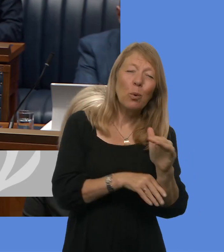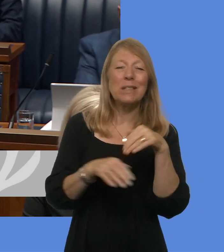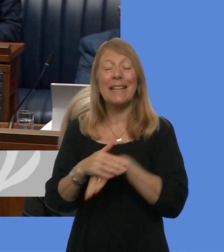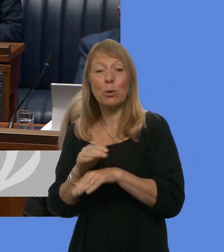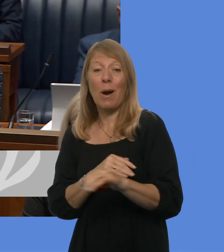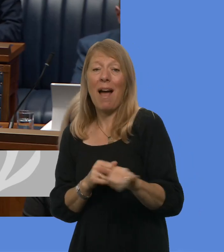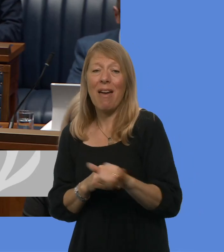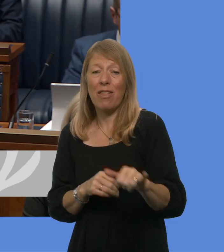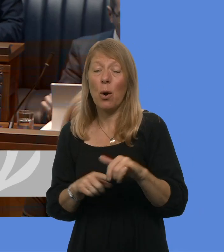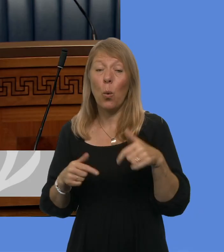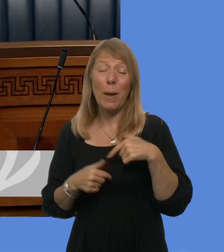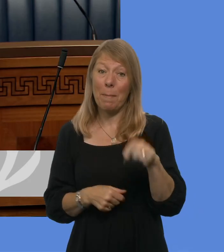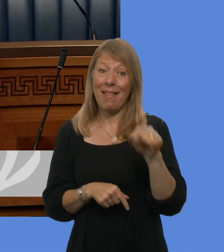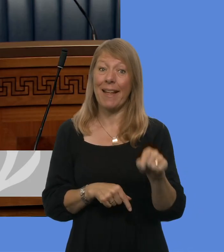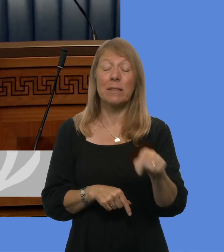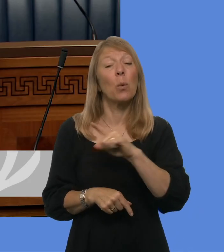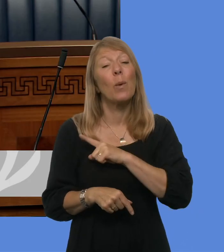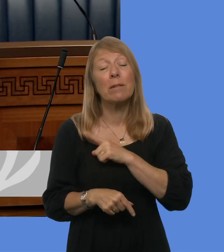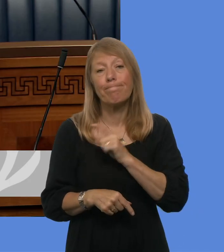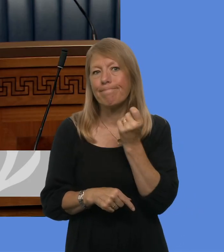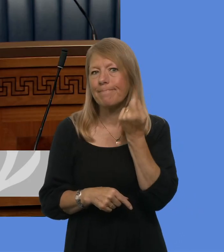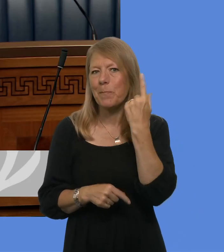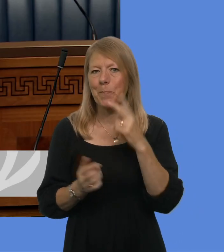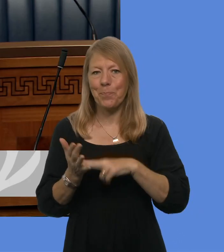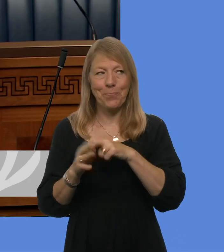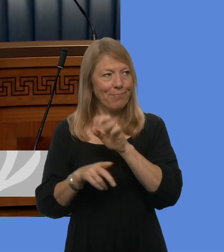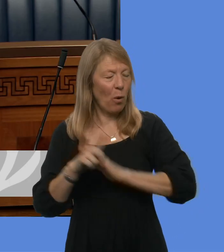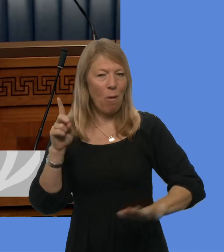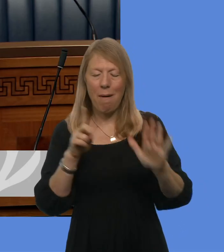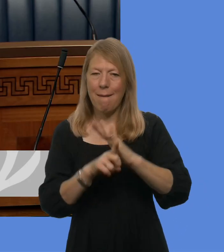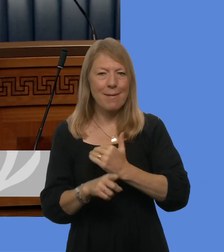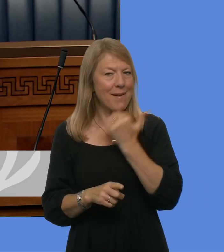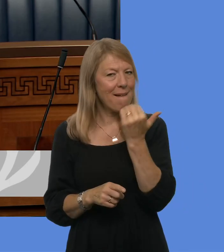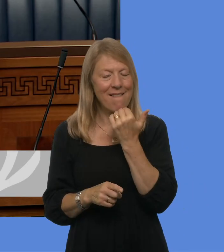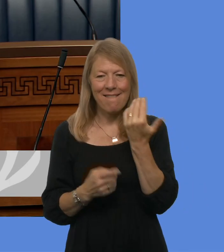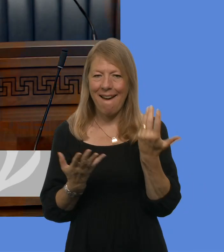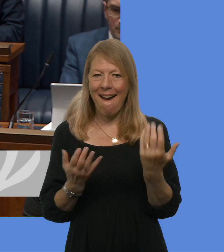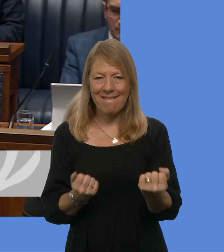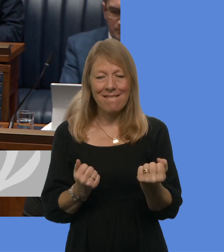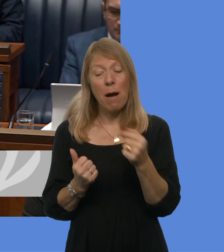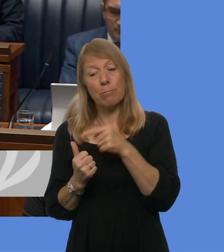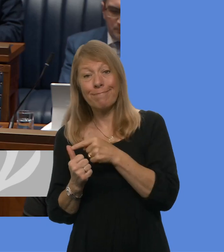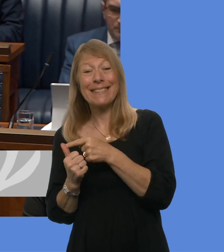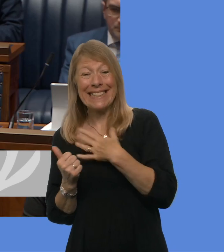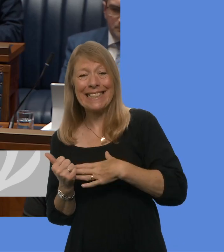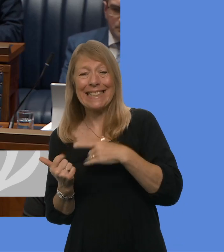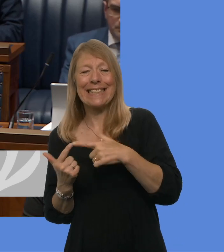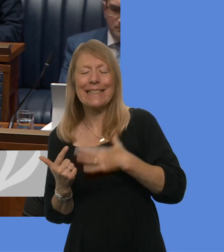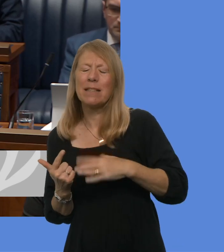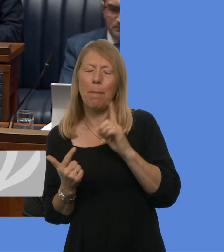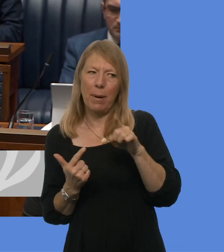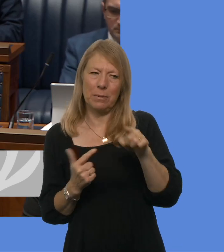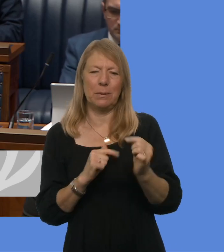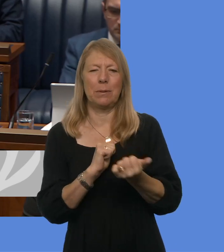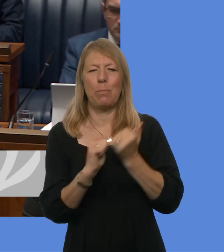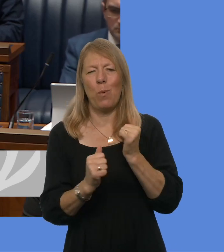provision right across Northern Ireland, and therefore rolling this programme out will undoubtedly enable schools to have the kind of